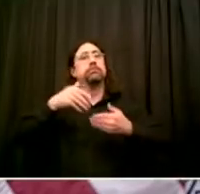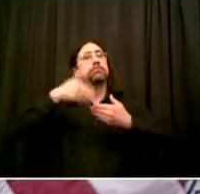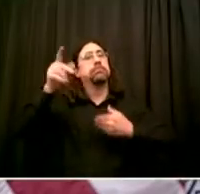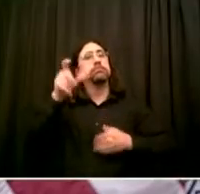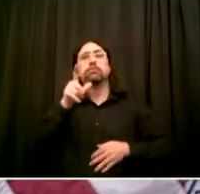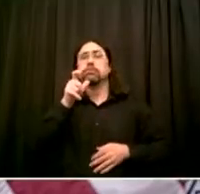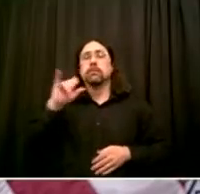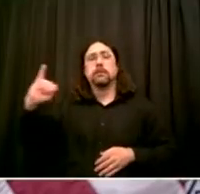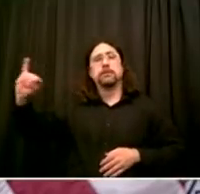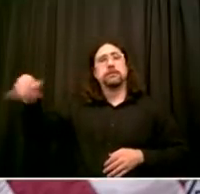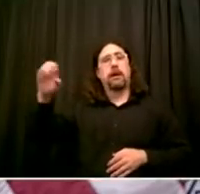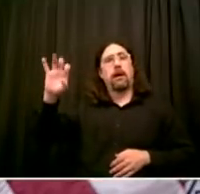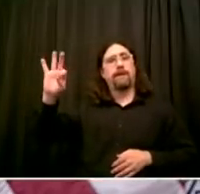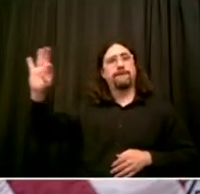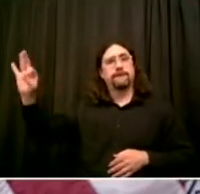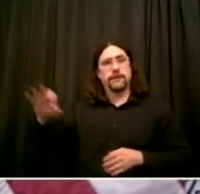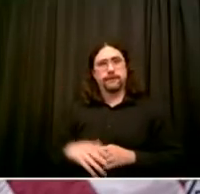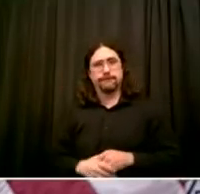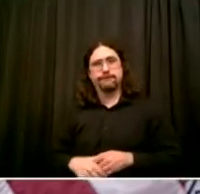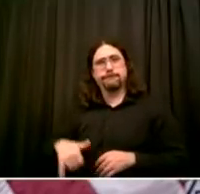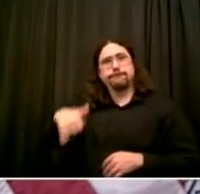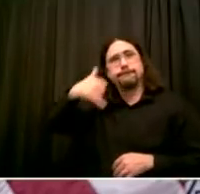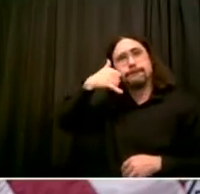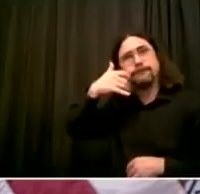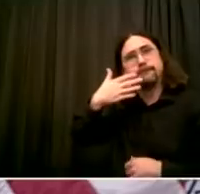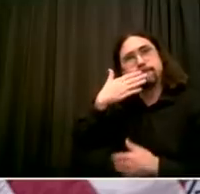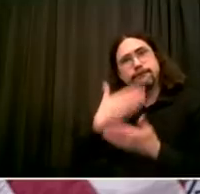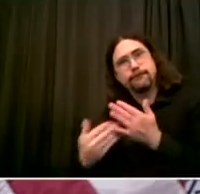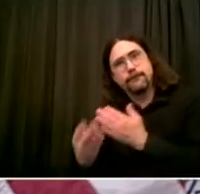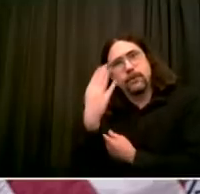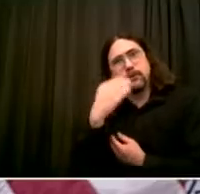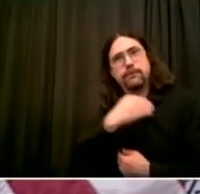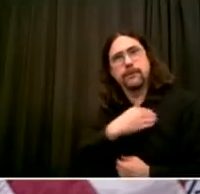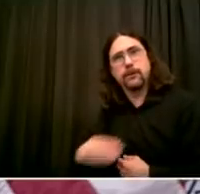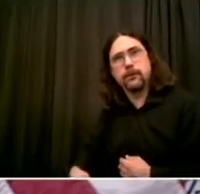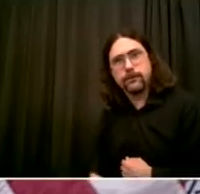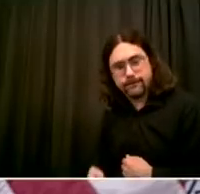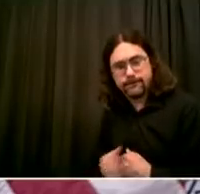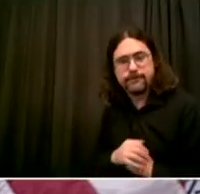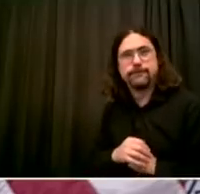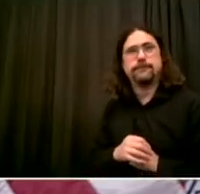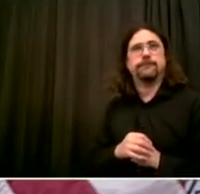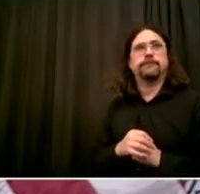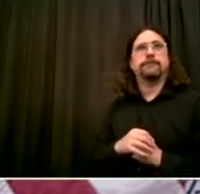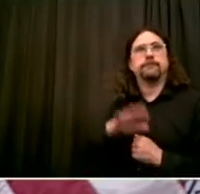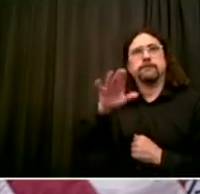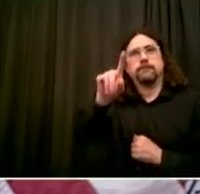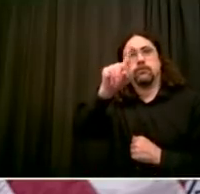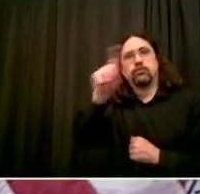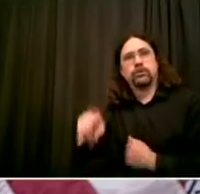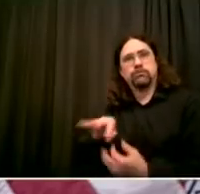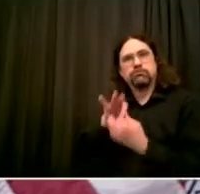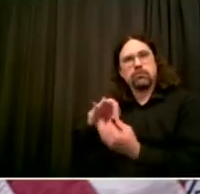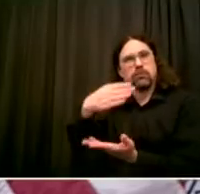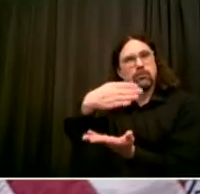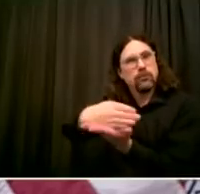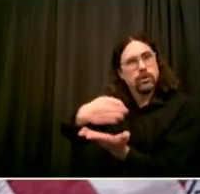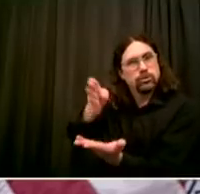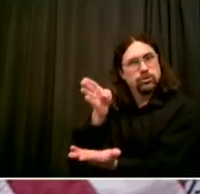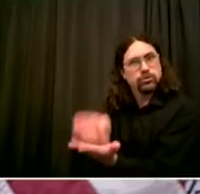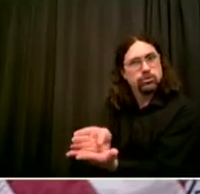deficit, you know, there's been some critique about that the city hasn't dug deep enough for cuts and